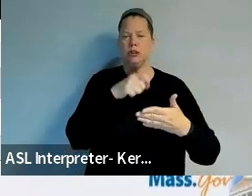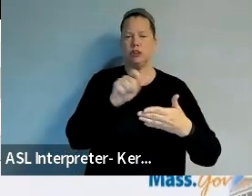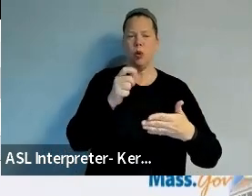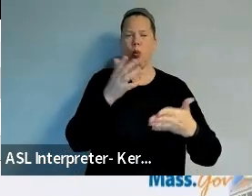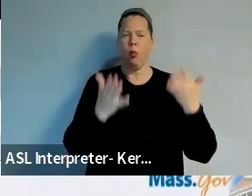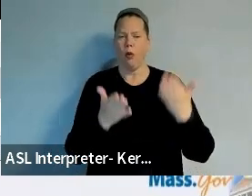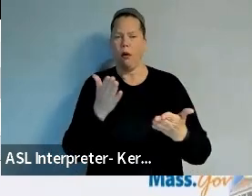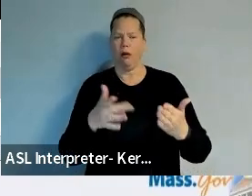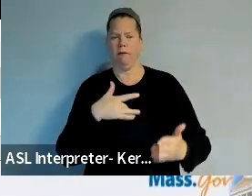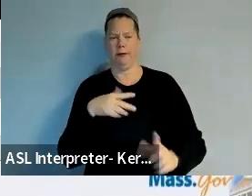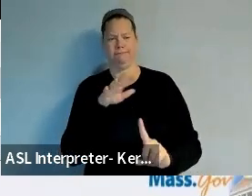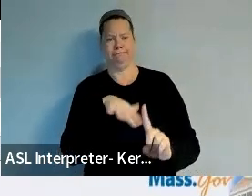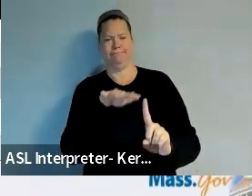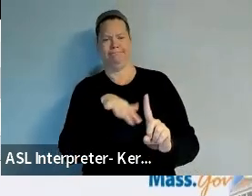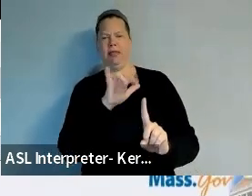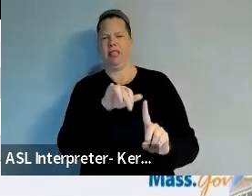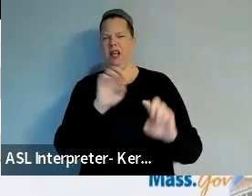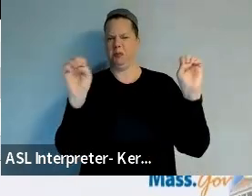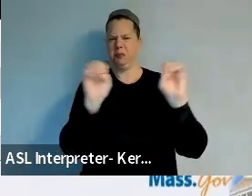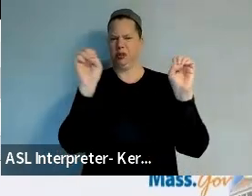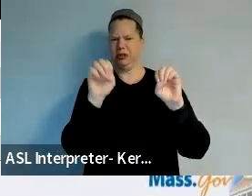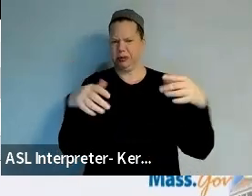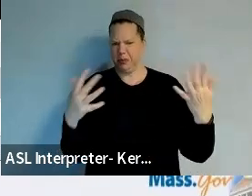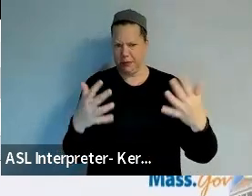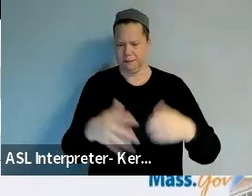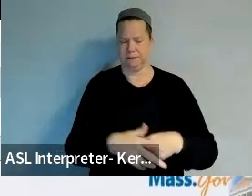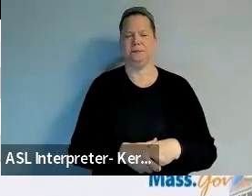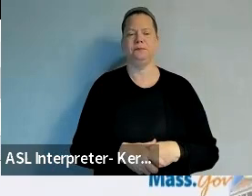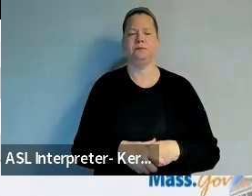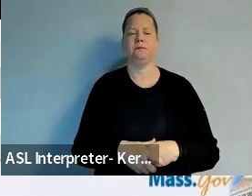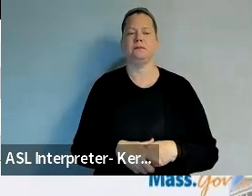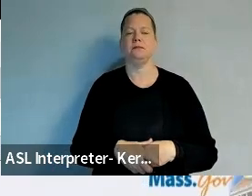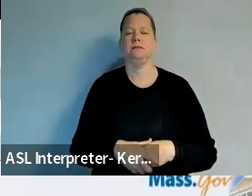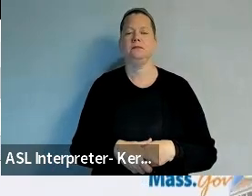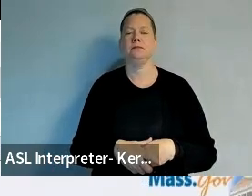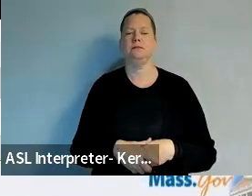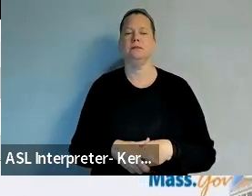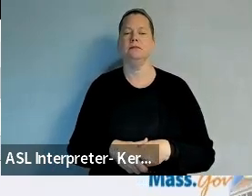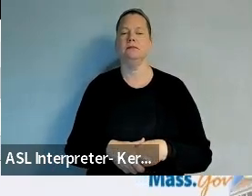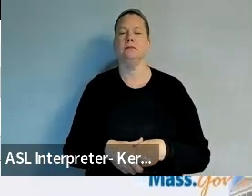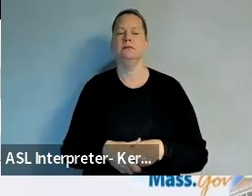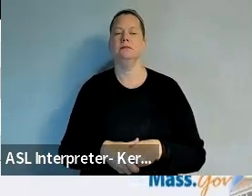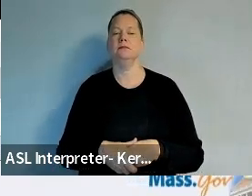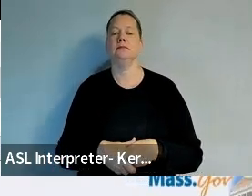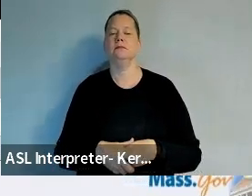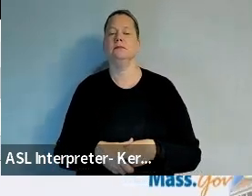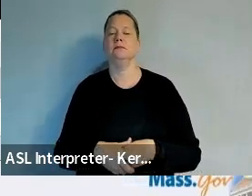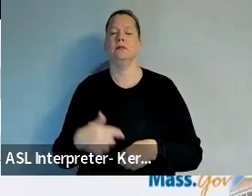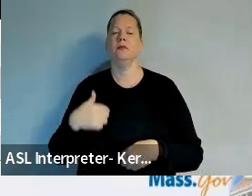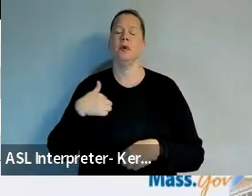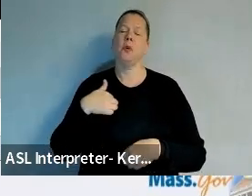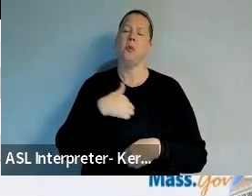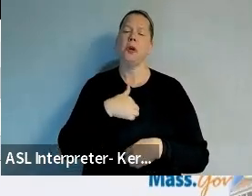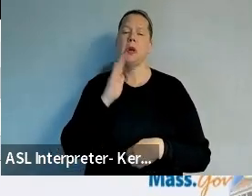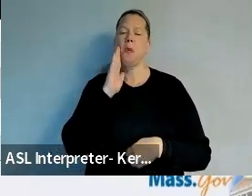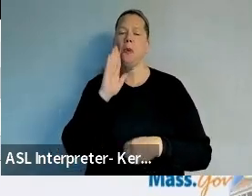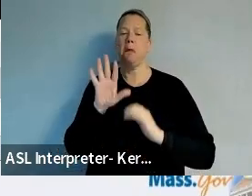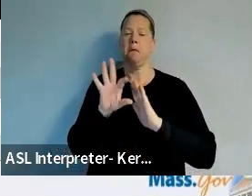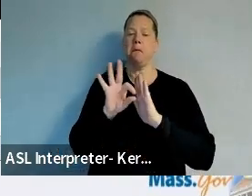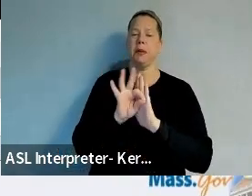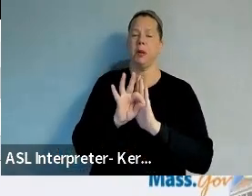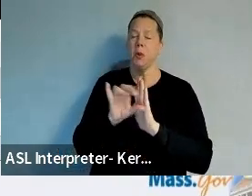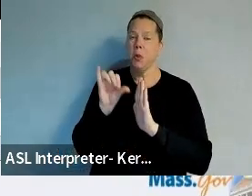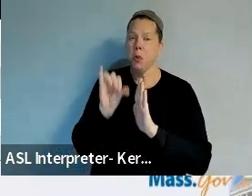may select more than one option. In our case, we will go ahead and select